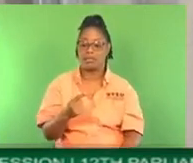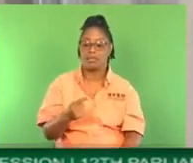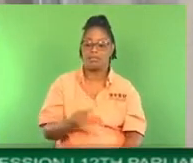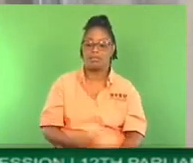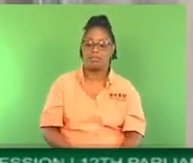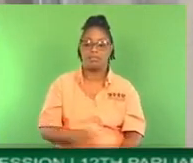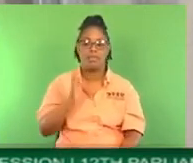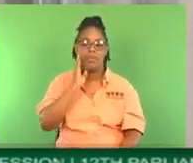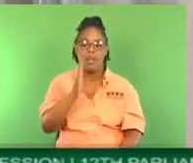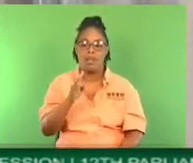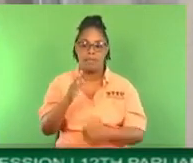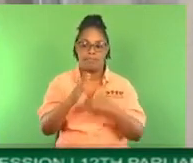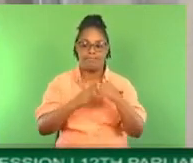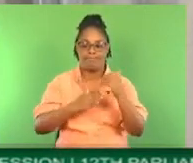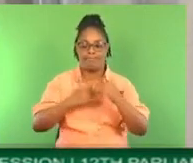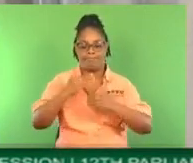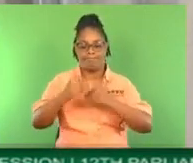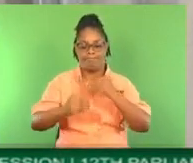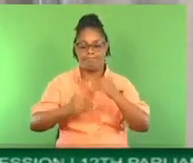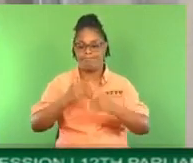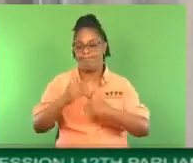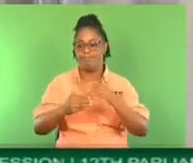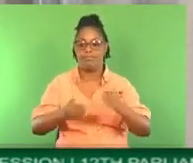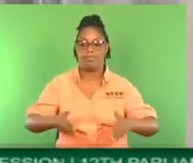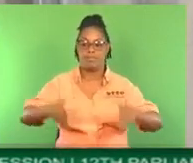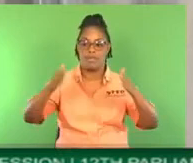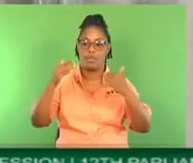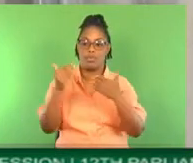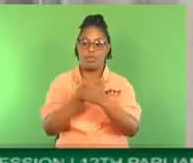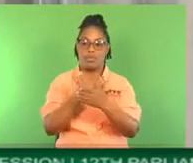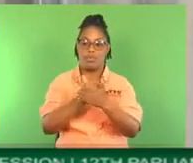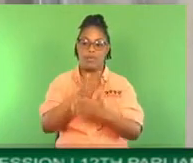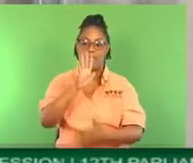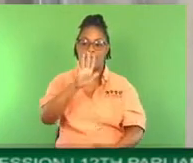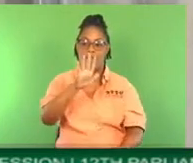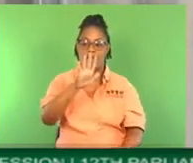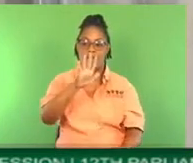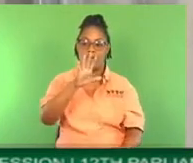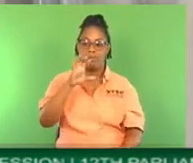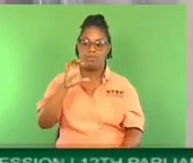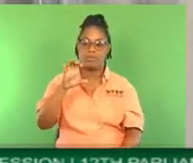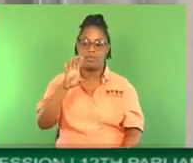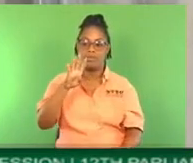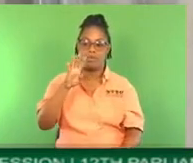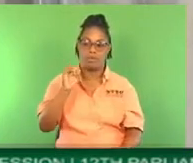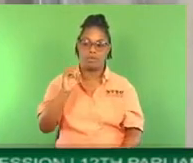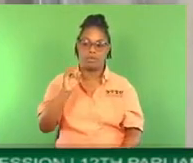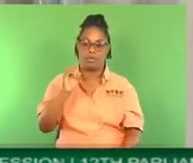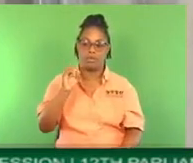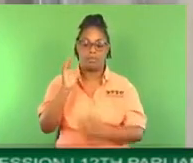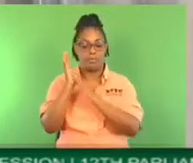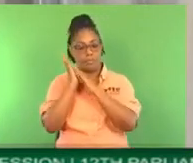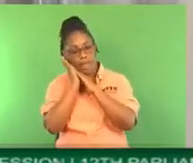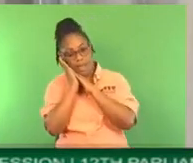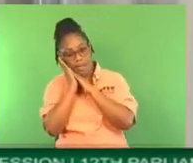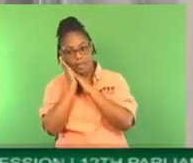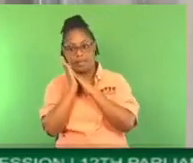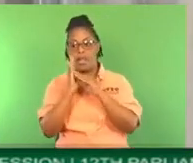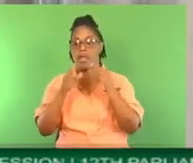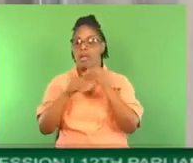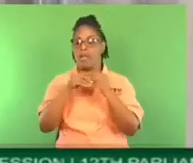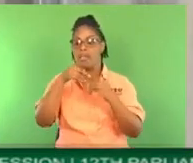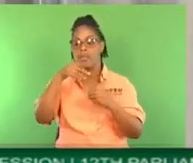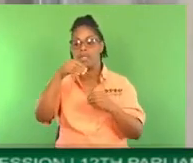construction and commissioning of the new 540-bed central block and Port of Spain General Hospital in